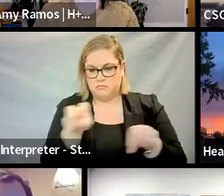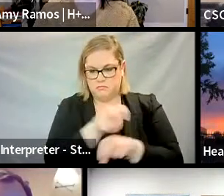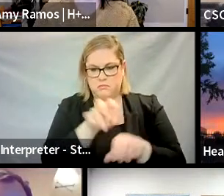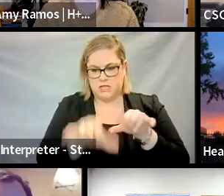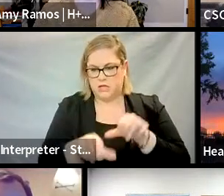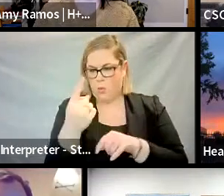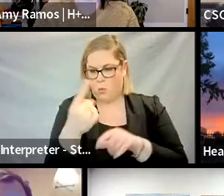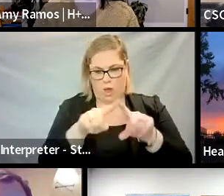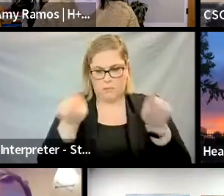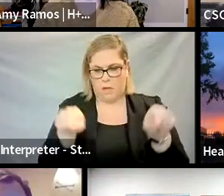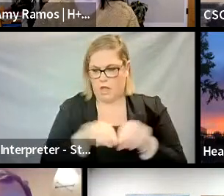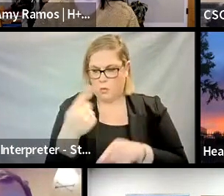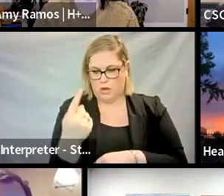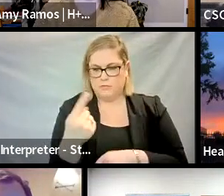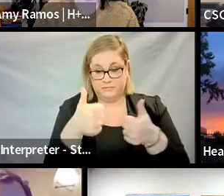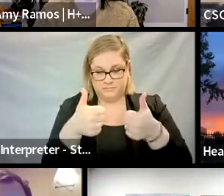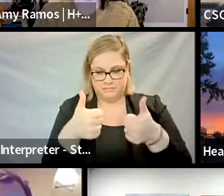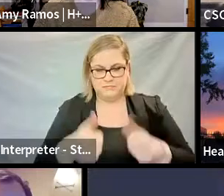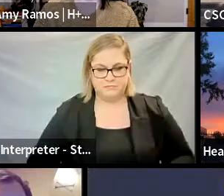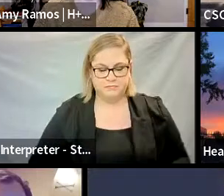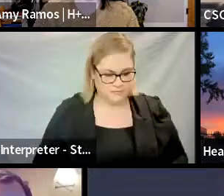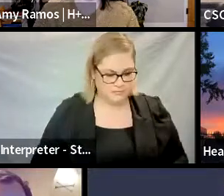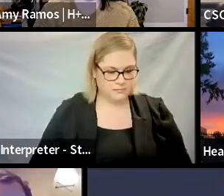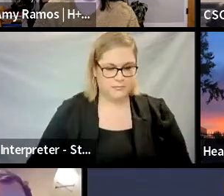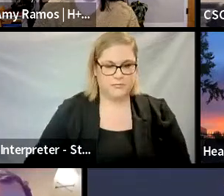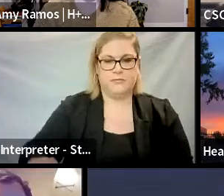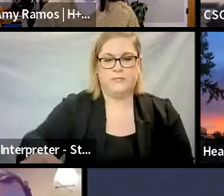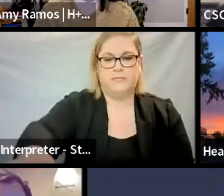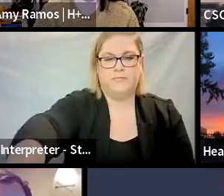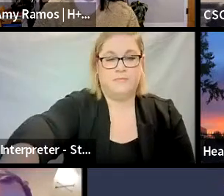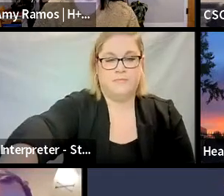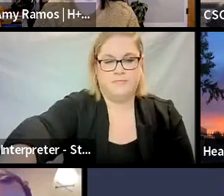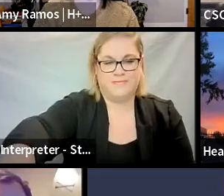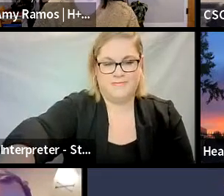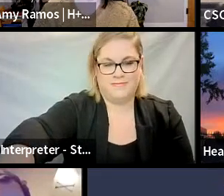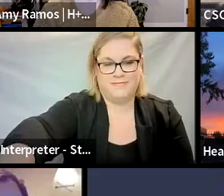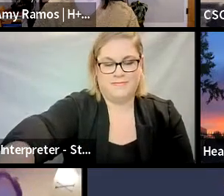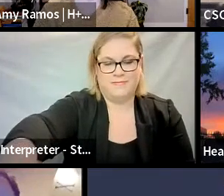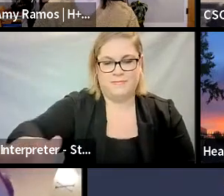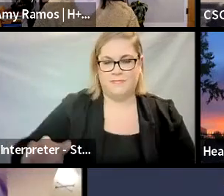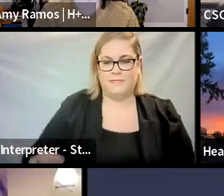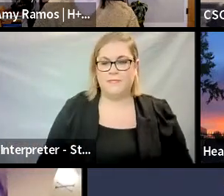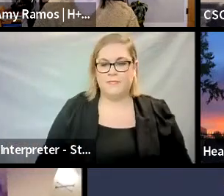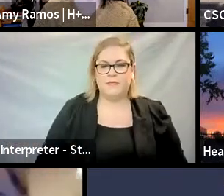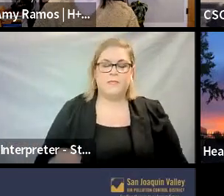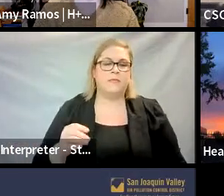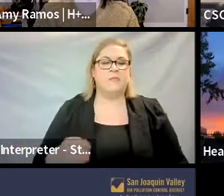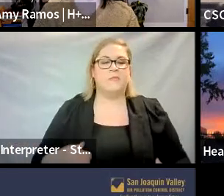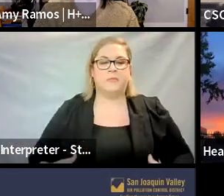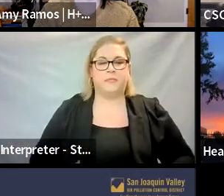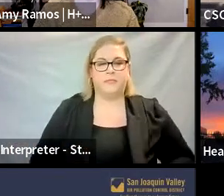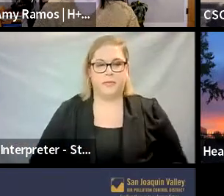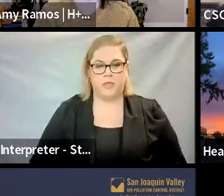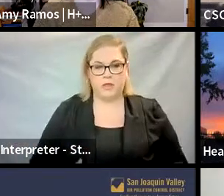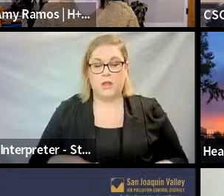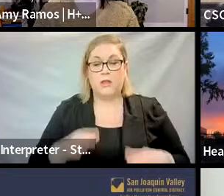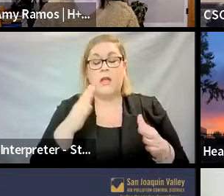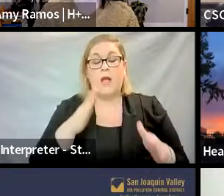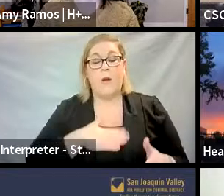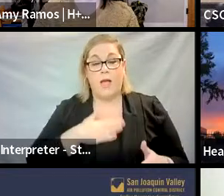All right, well, welcome everyone. It's nice to see you all. Happy New Year. I hope you all had